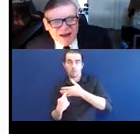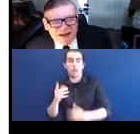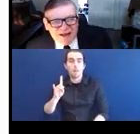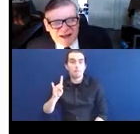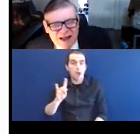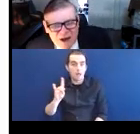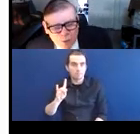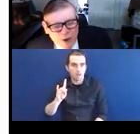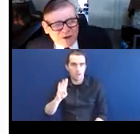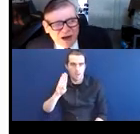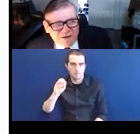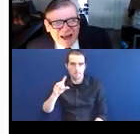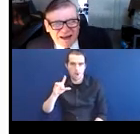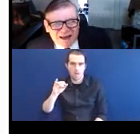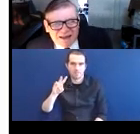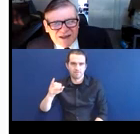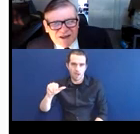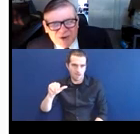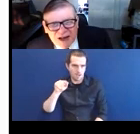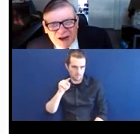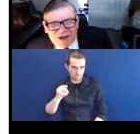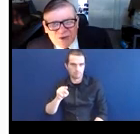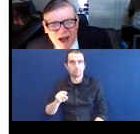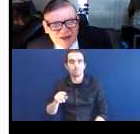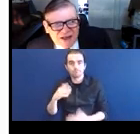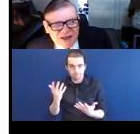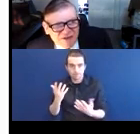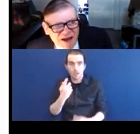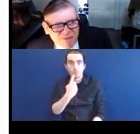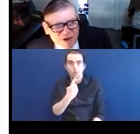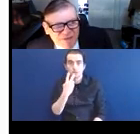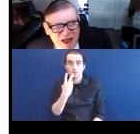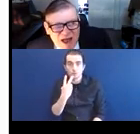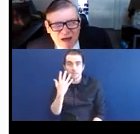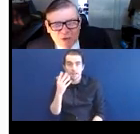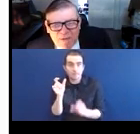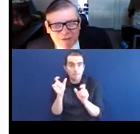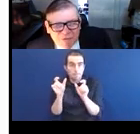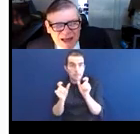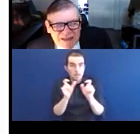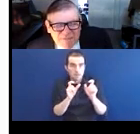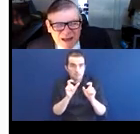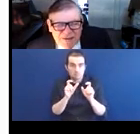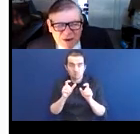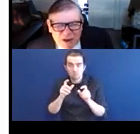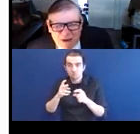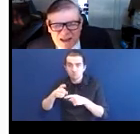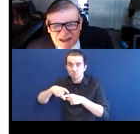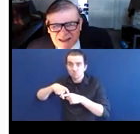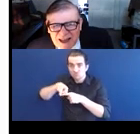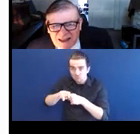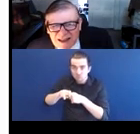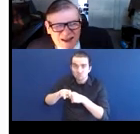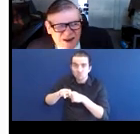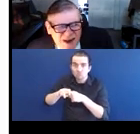the Andes, or wheeled over the Andes to Murillo Square, the seat of government, and were met with massive police force. The